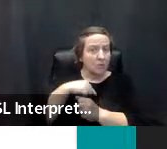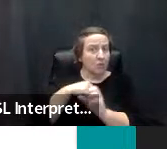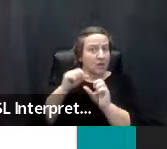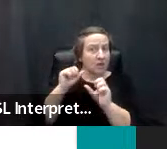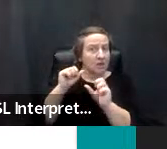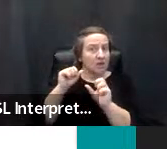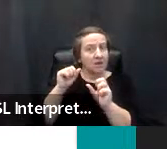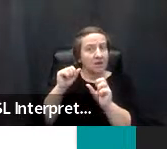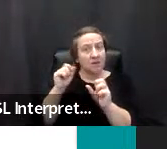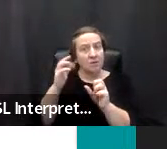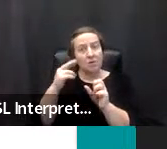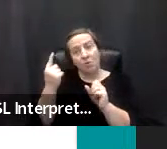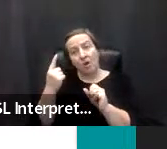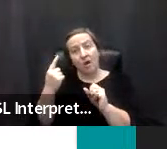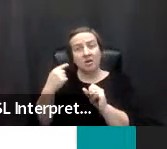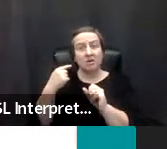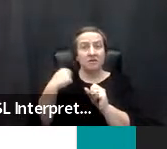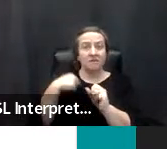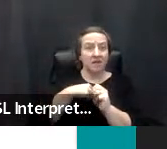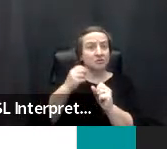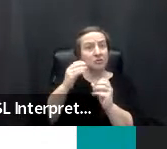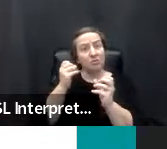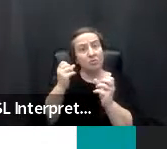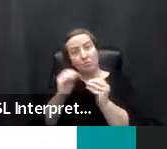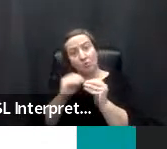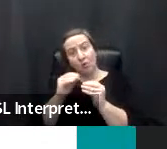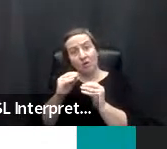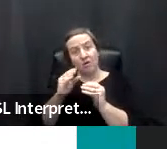or one or more of us could attend.